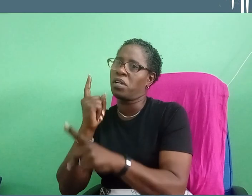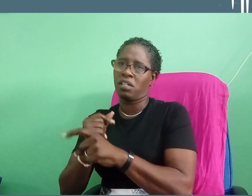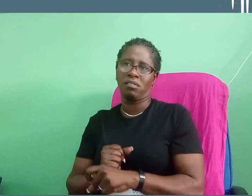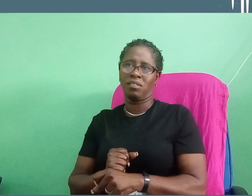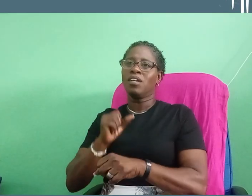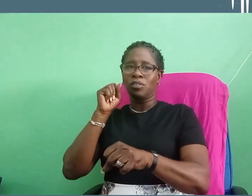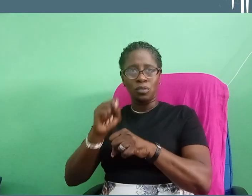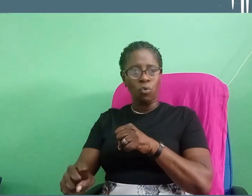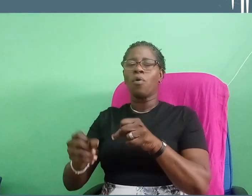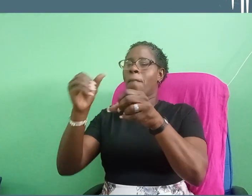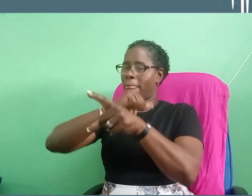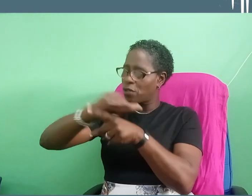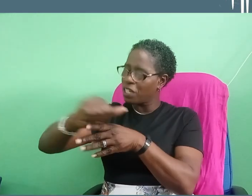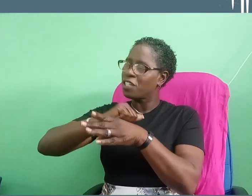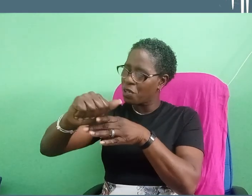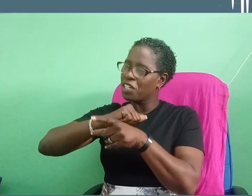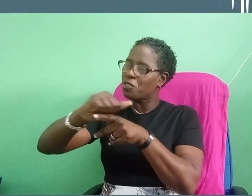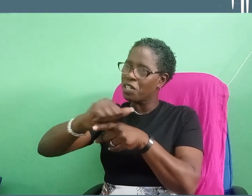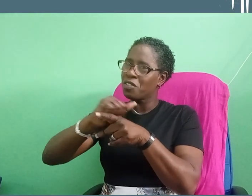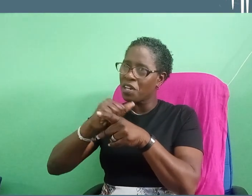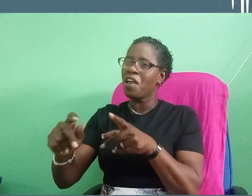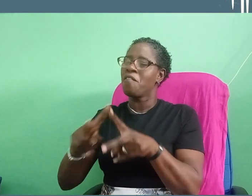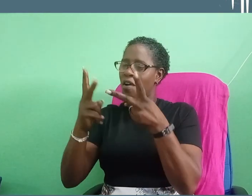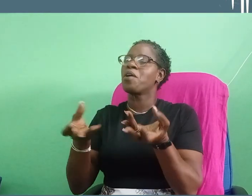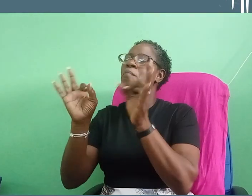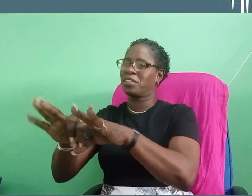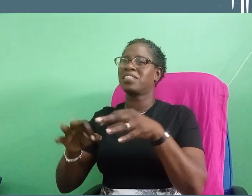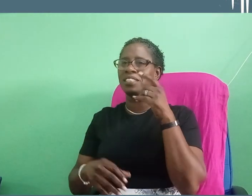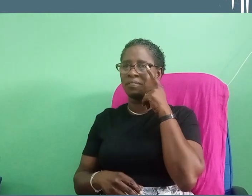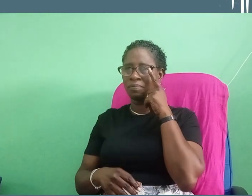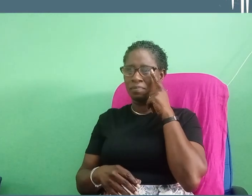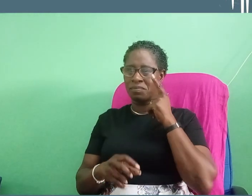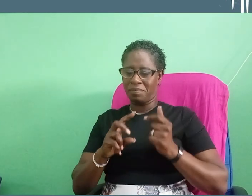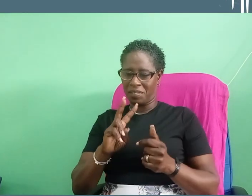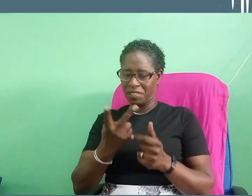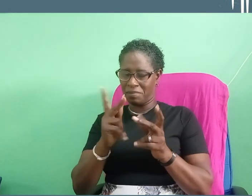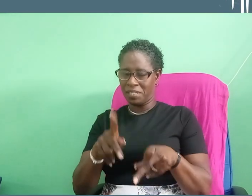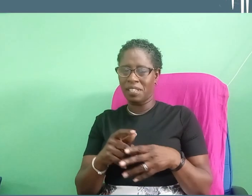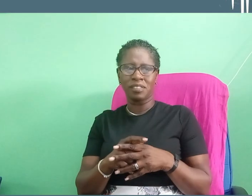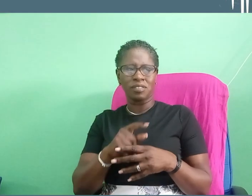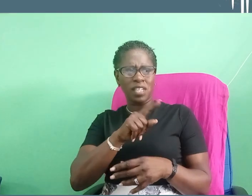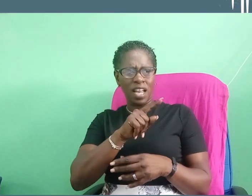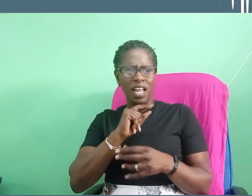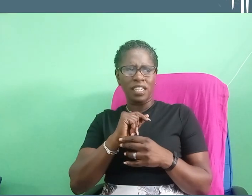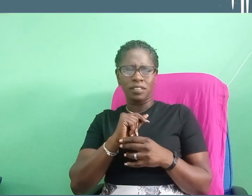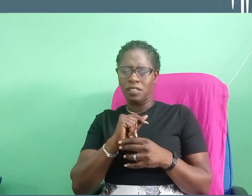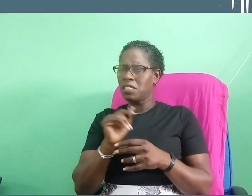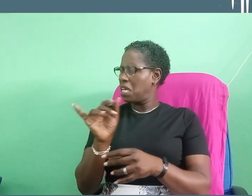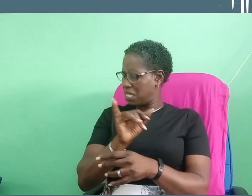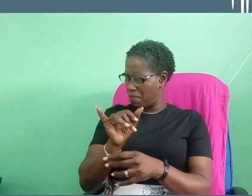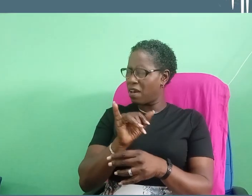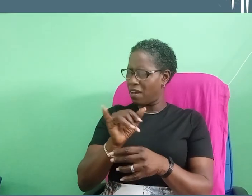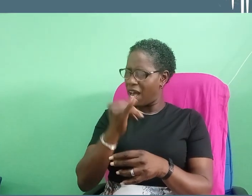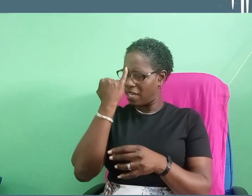advocate for more training. It's part of just who I am. Great. What's coming to mind for me is very similar, and it would